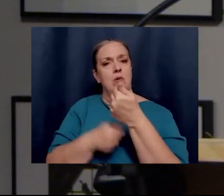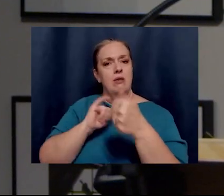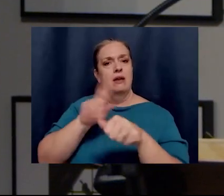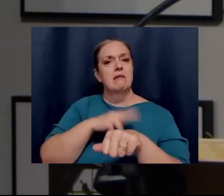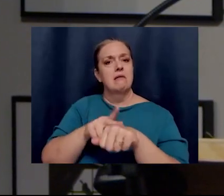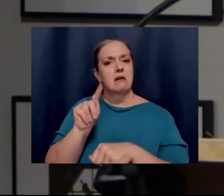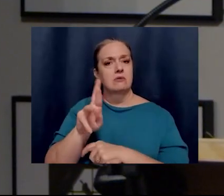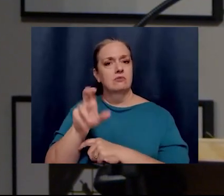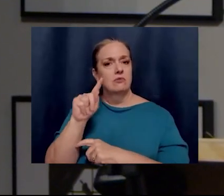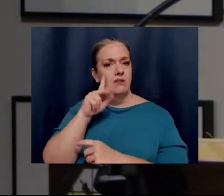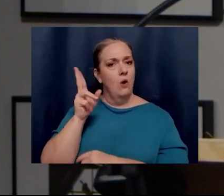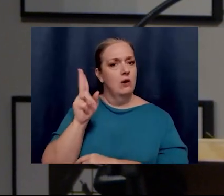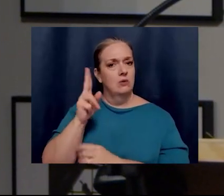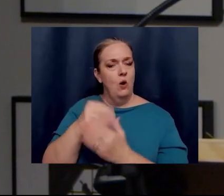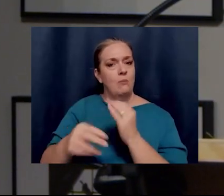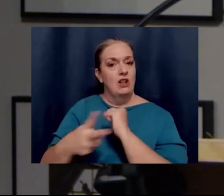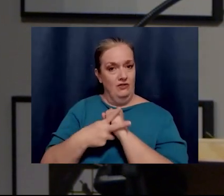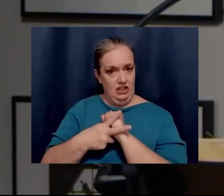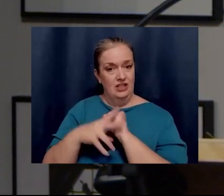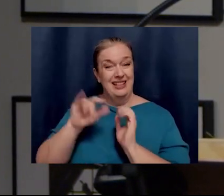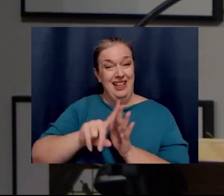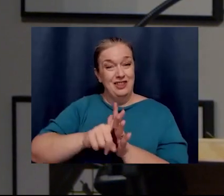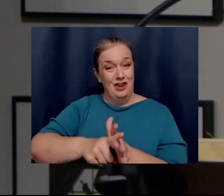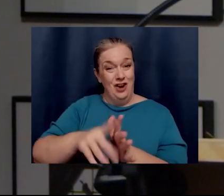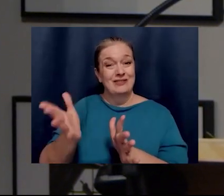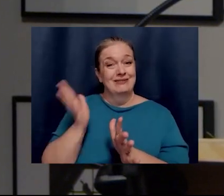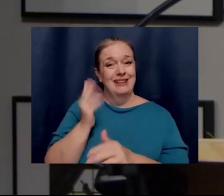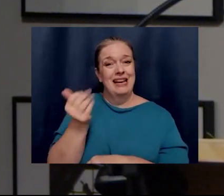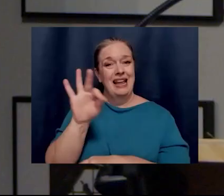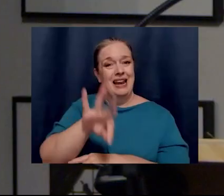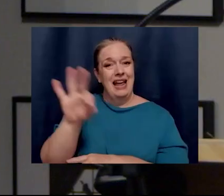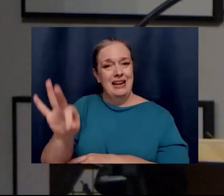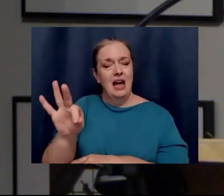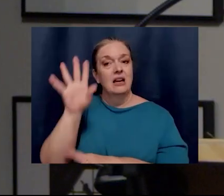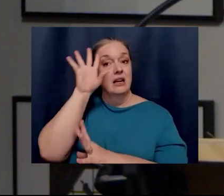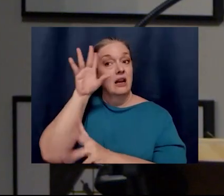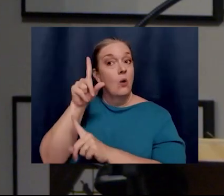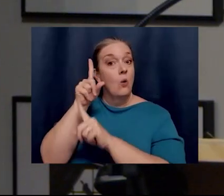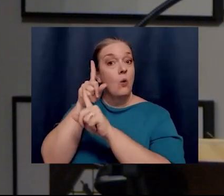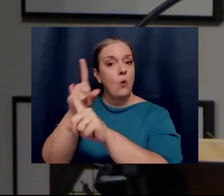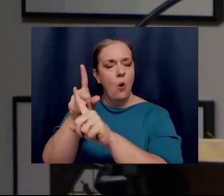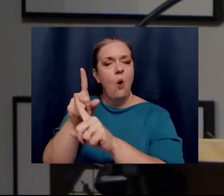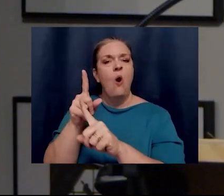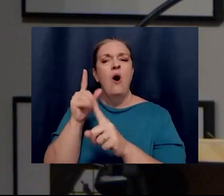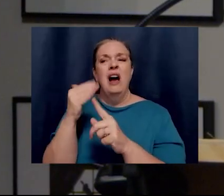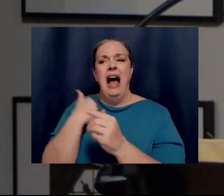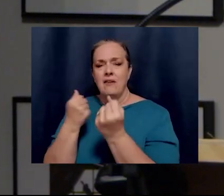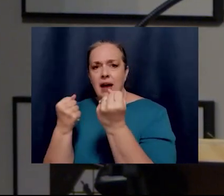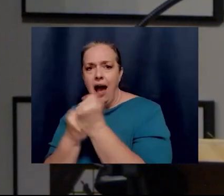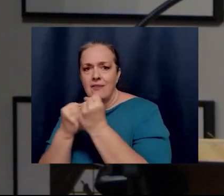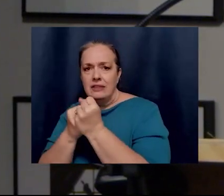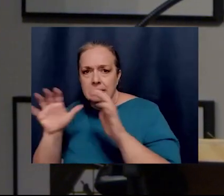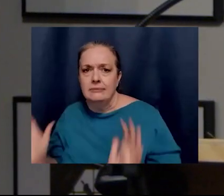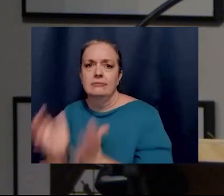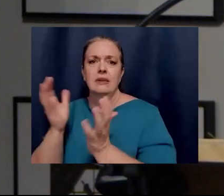Historic Preservation, begun in 1999 to fill a gap in advocacy and critical networking for this